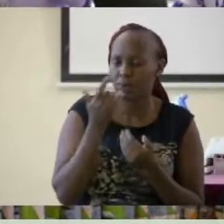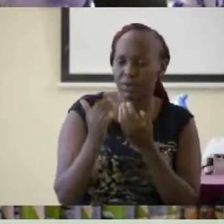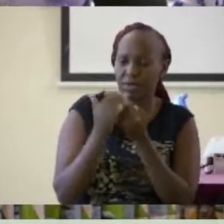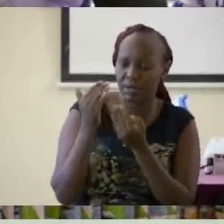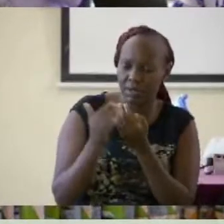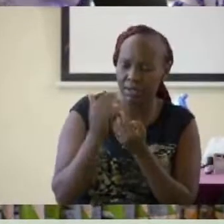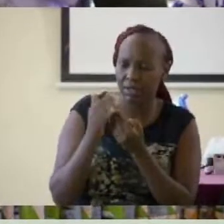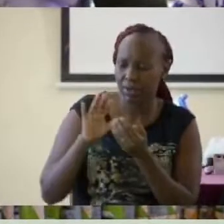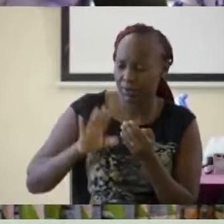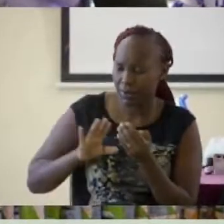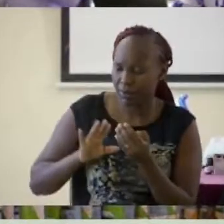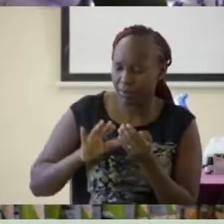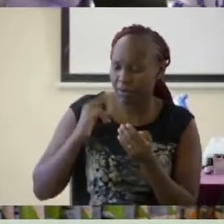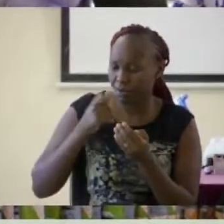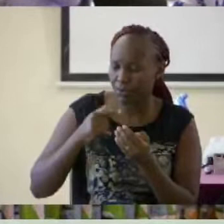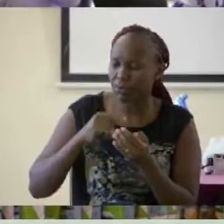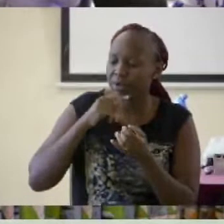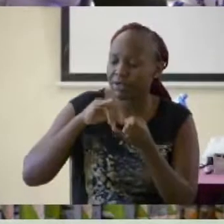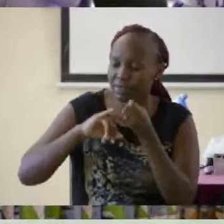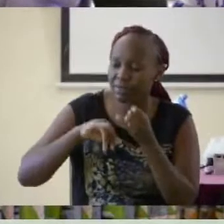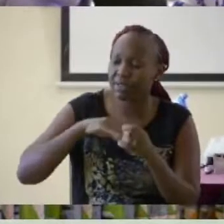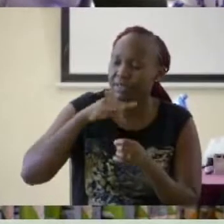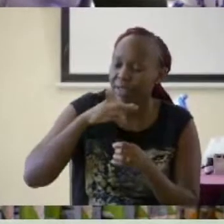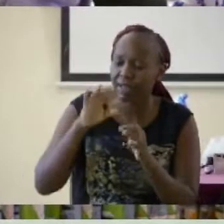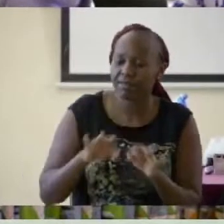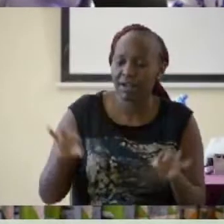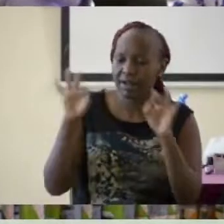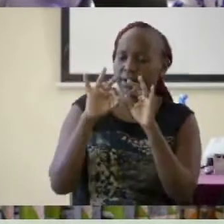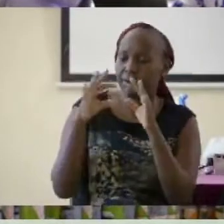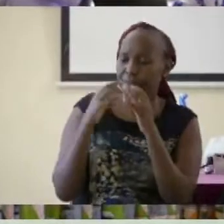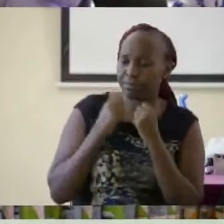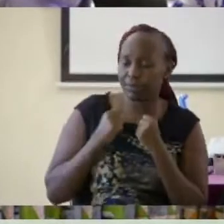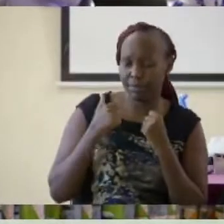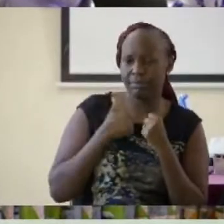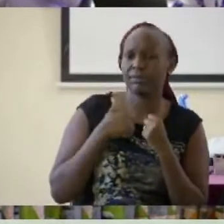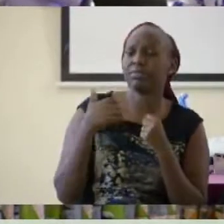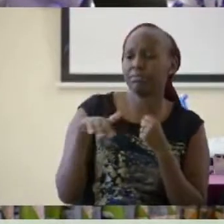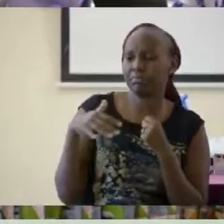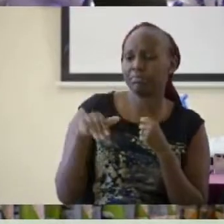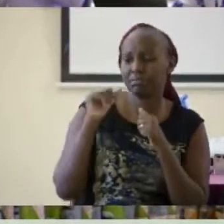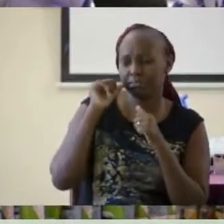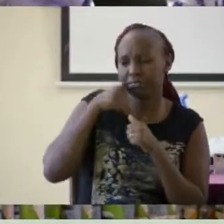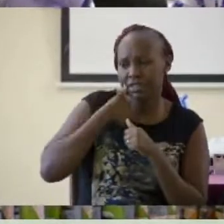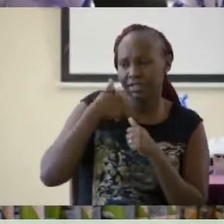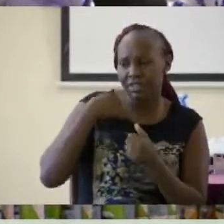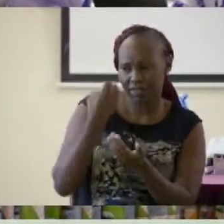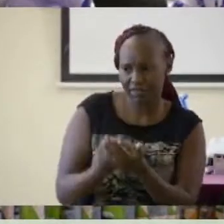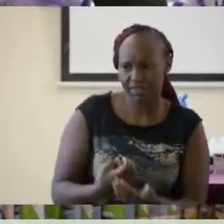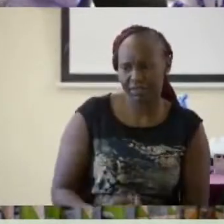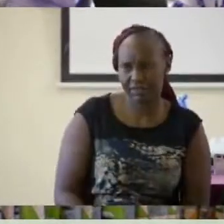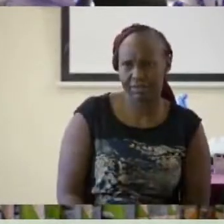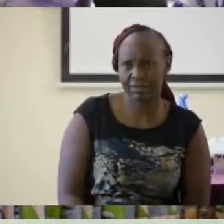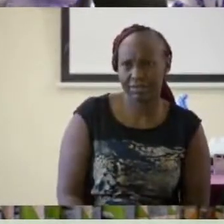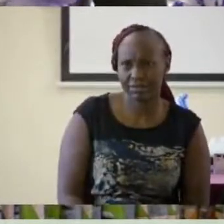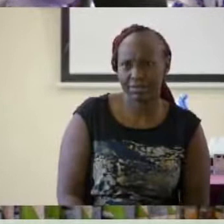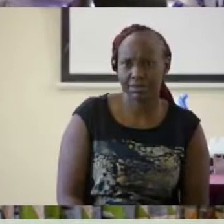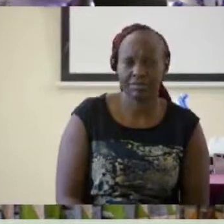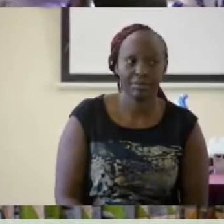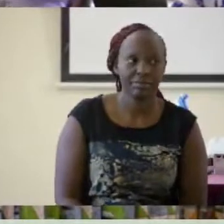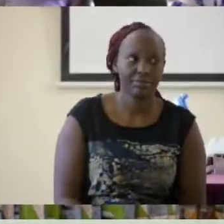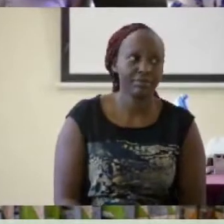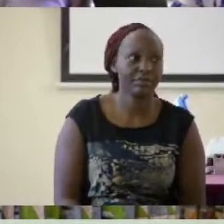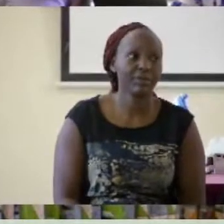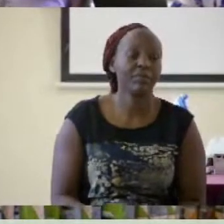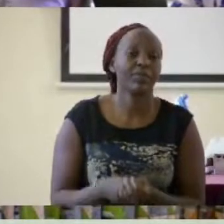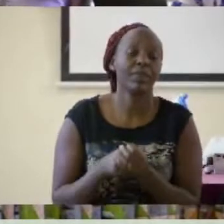their widows, widows are valued, all of this, and I loved that because I was like, now I have evidence to go with this.